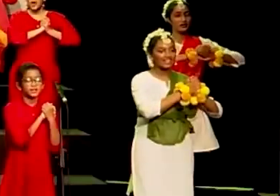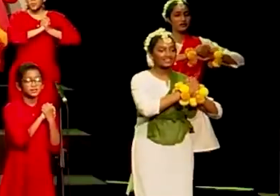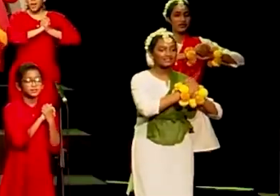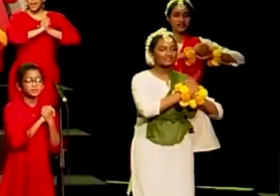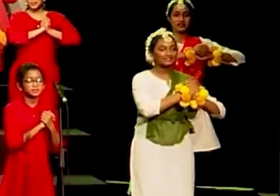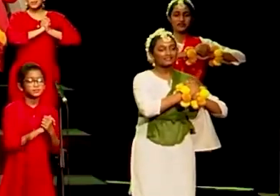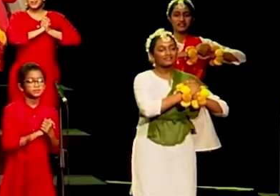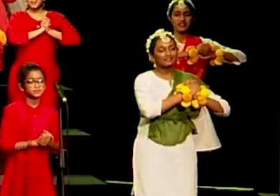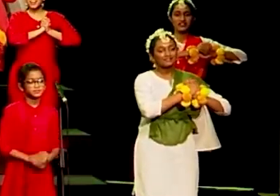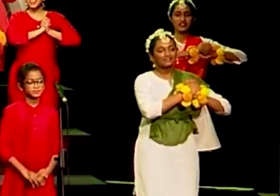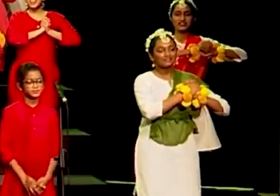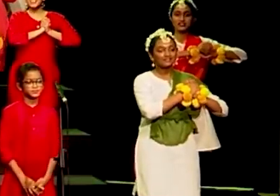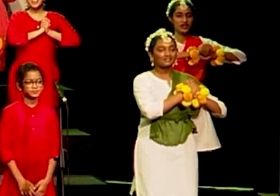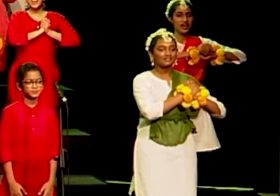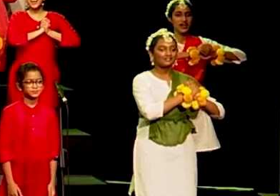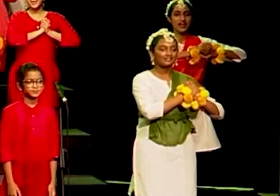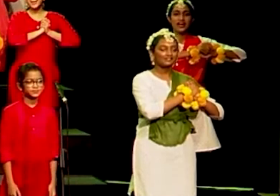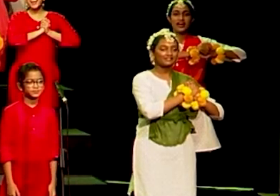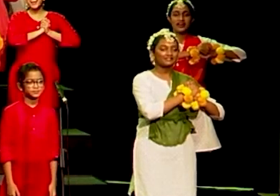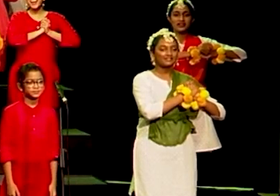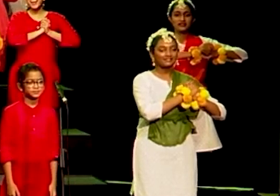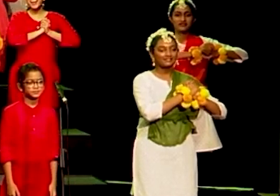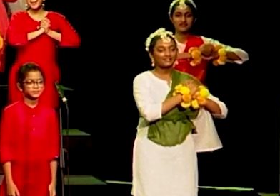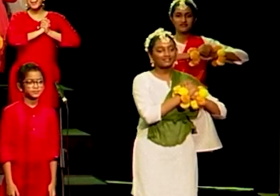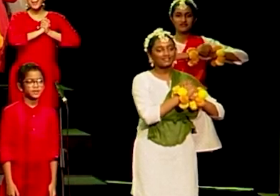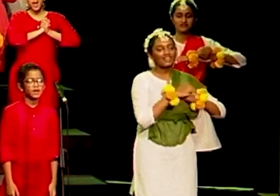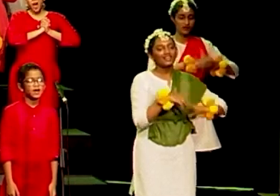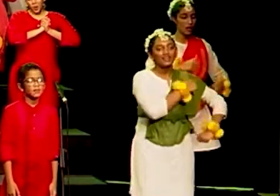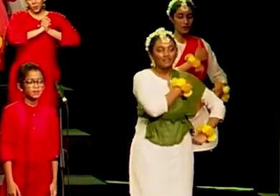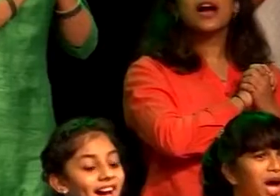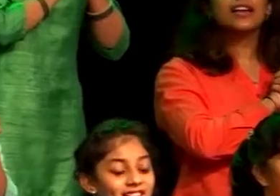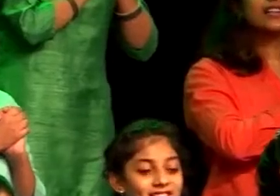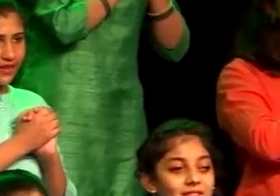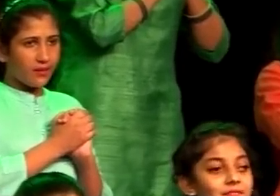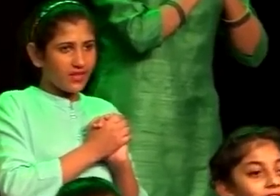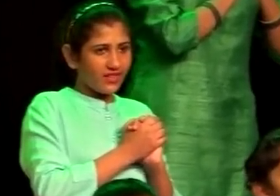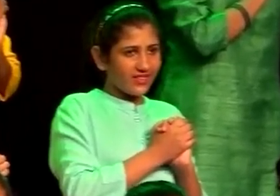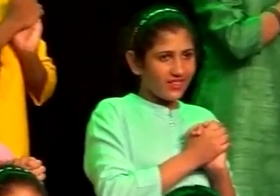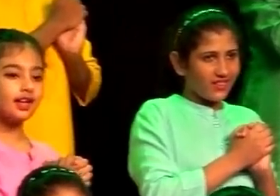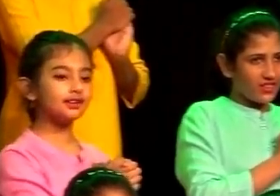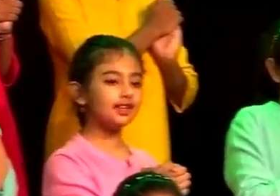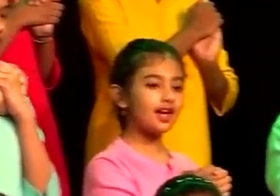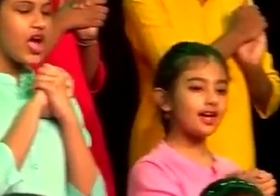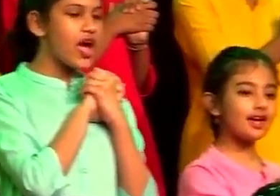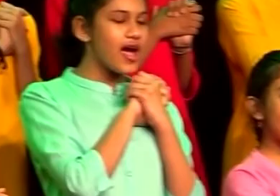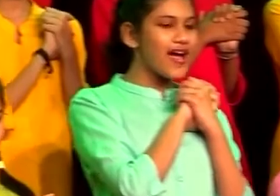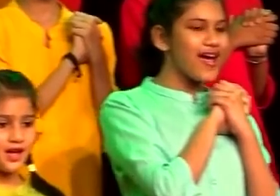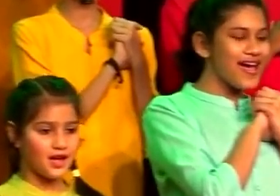away. Bharat mera desh hai, Bharat hamara